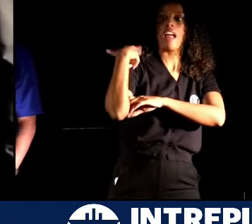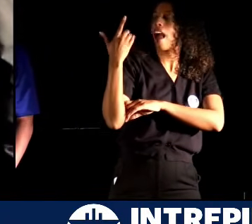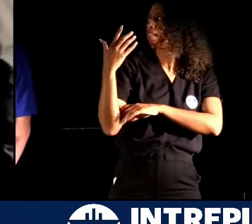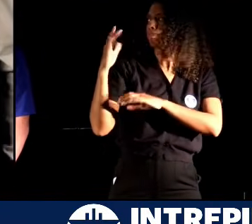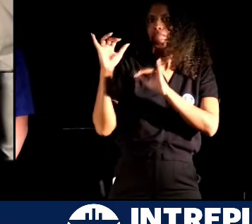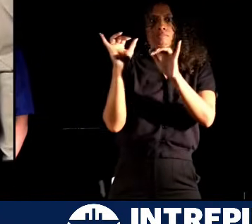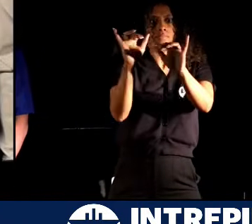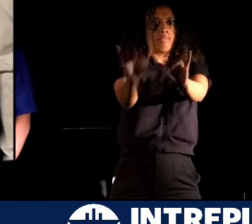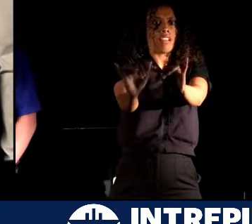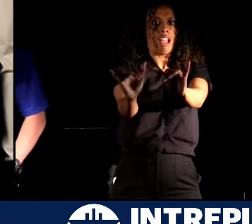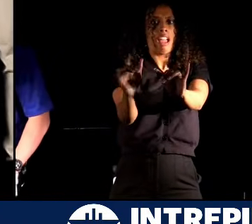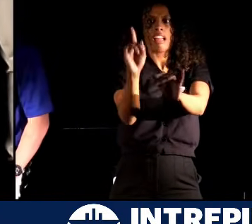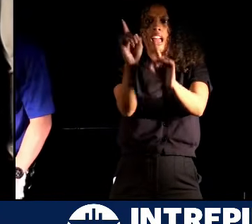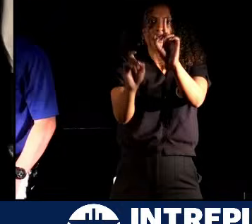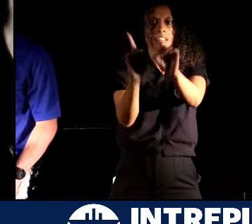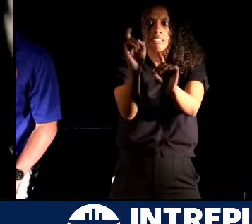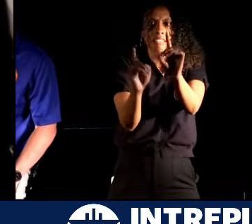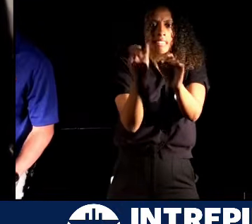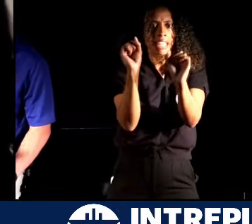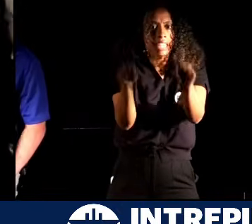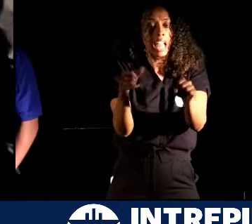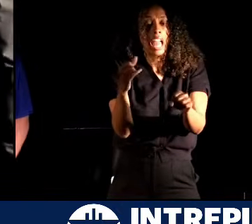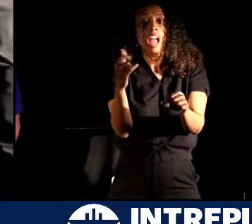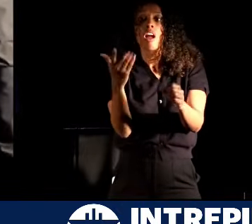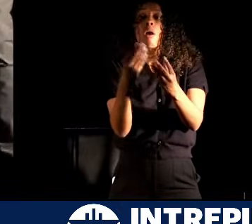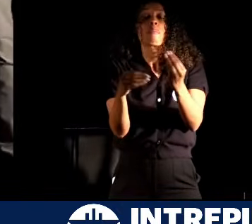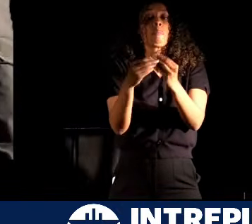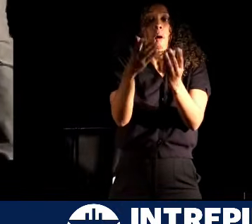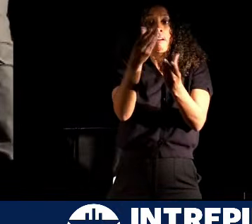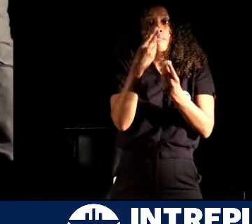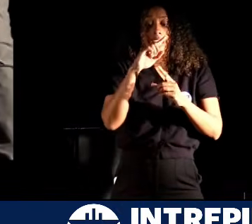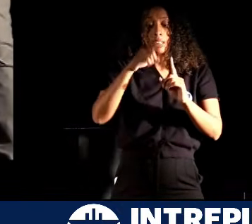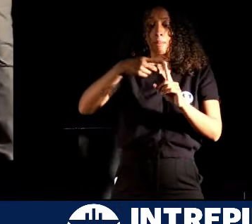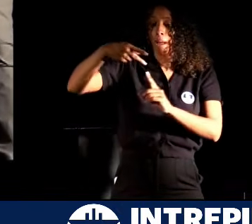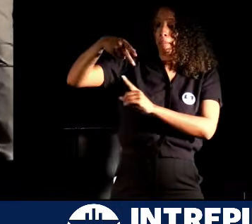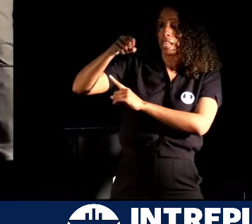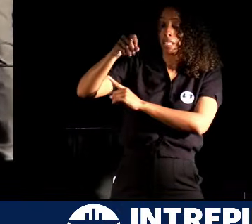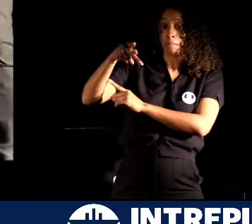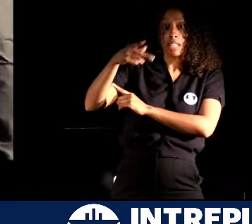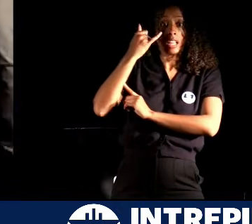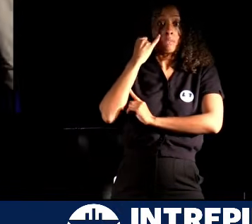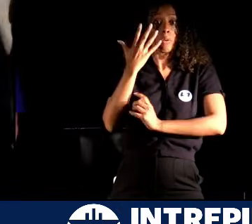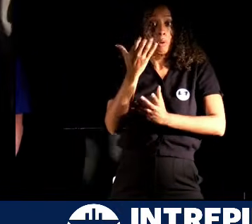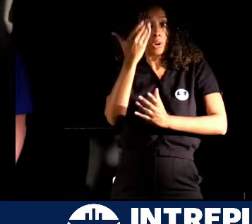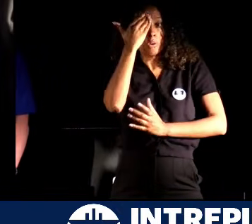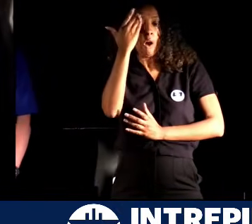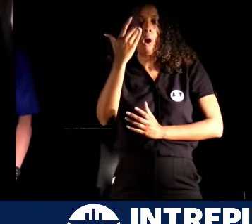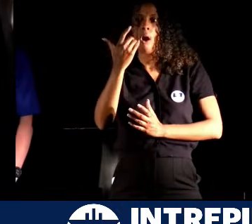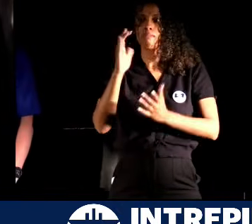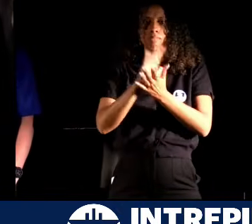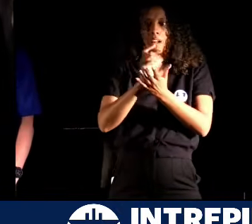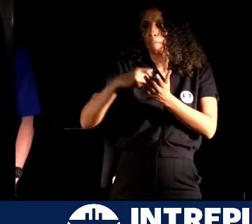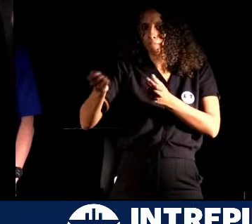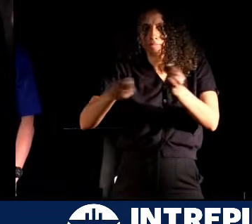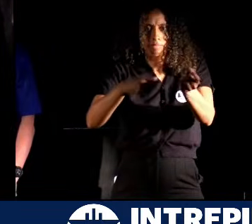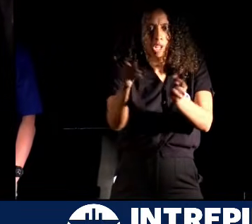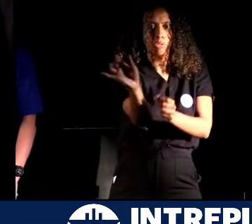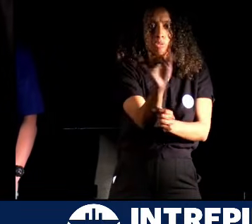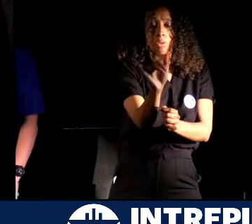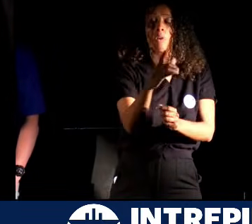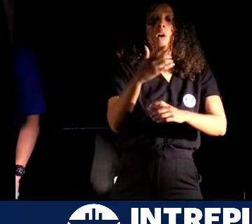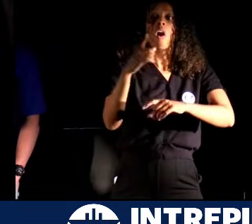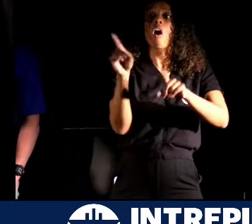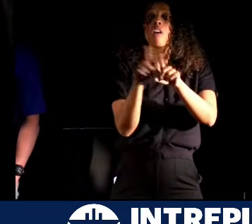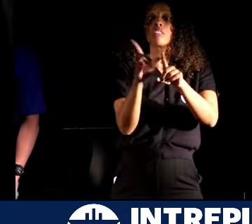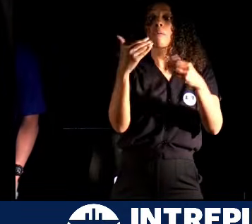around. You can ask them more questions if you'd like. You can find out more information about the Parker Solar Probe. Really cool handouts and stuff back there as well. Of course, we've also